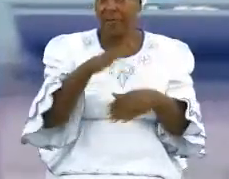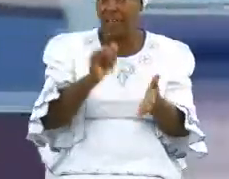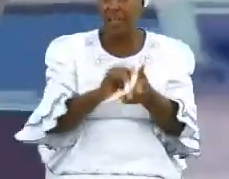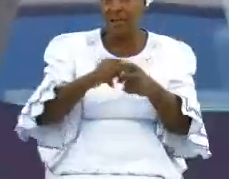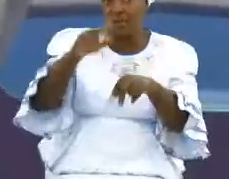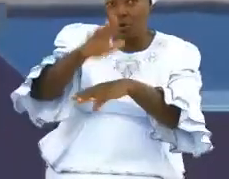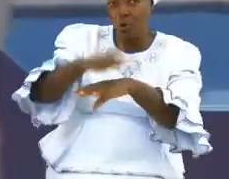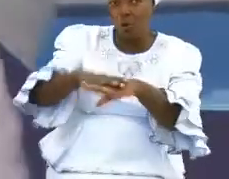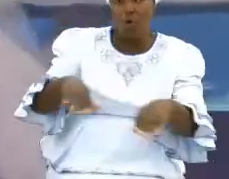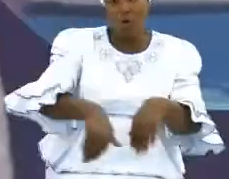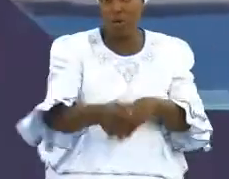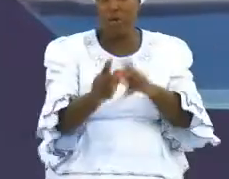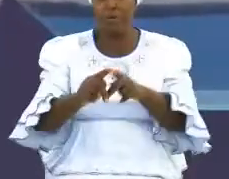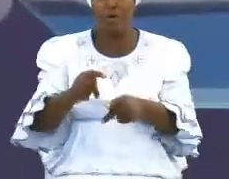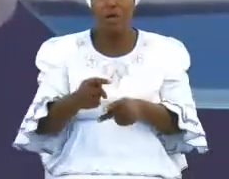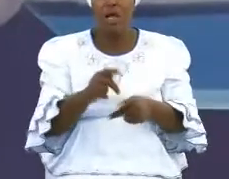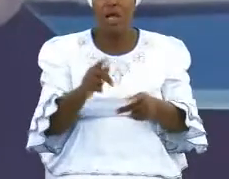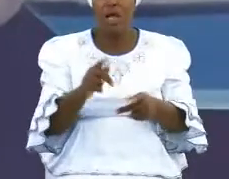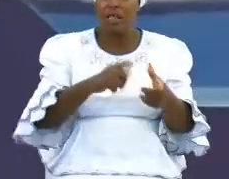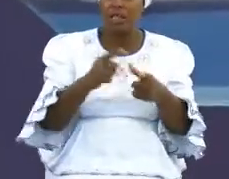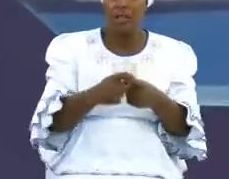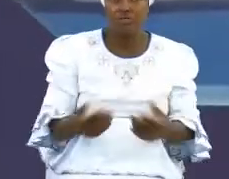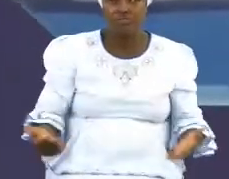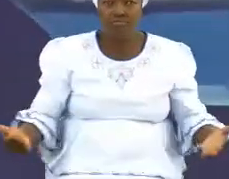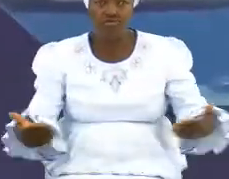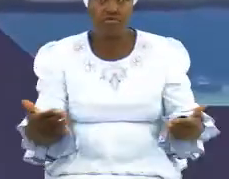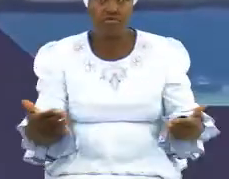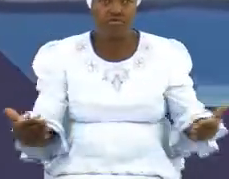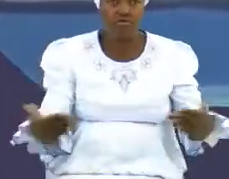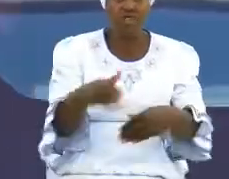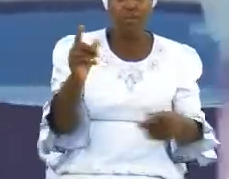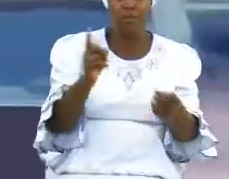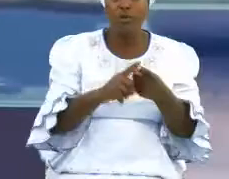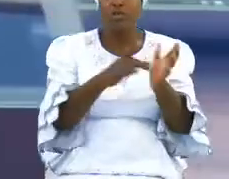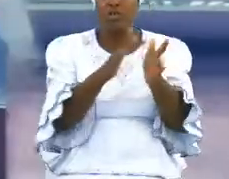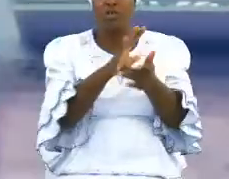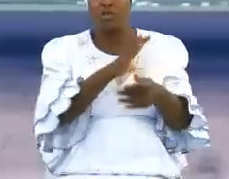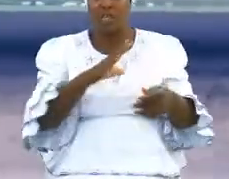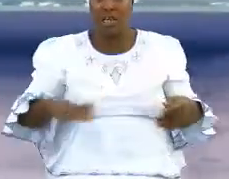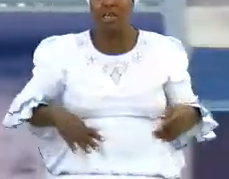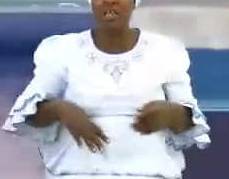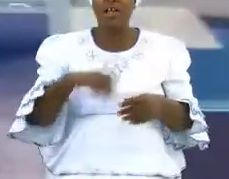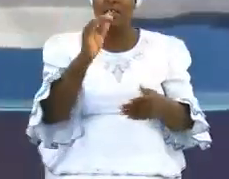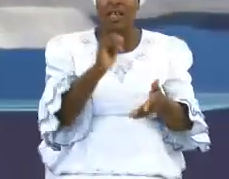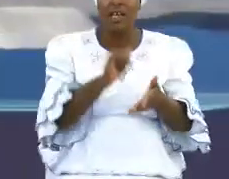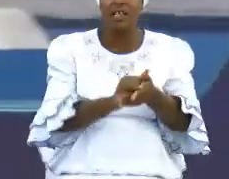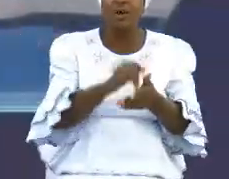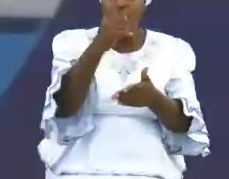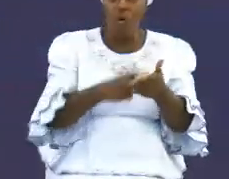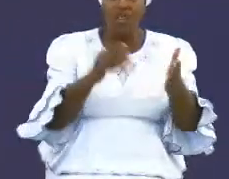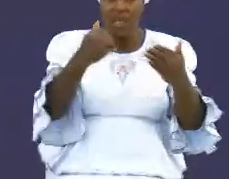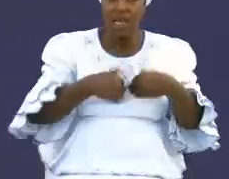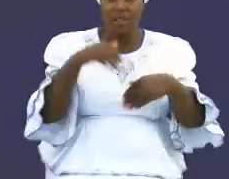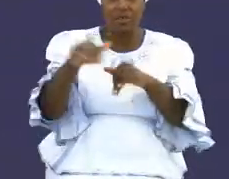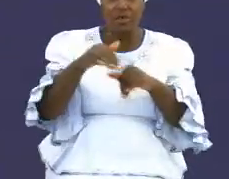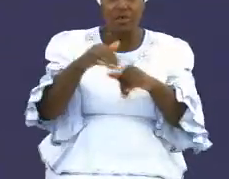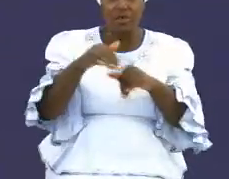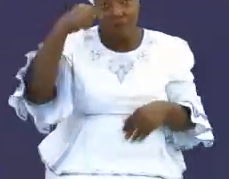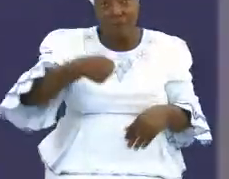people, and you'll show them what he has done for me, he will do for you